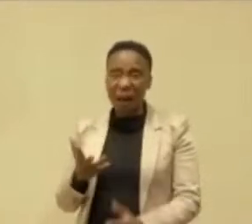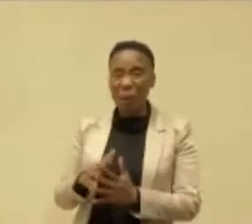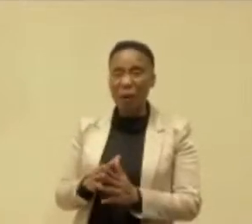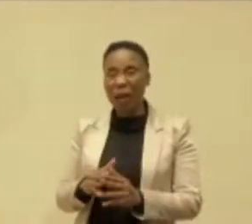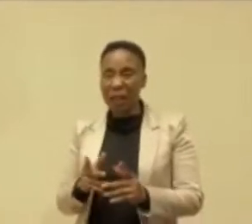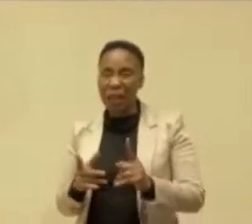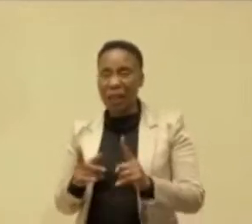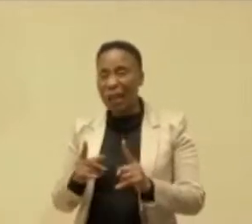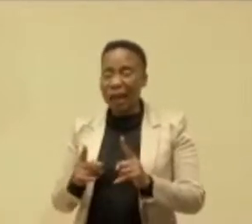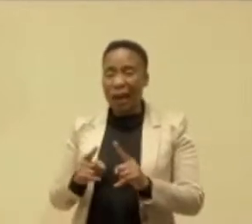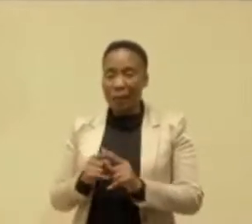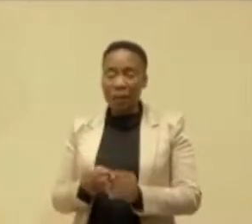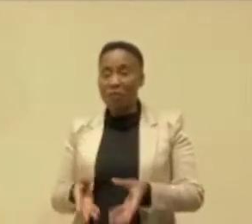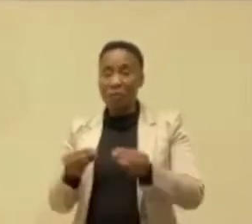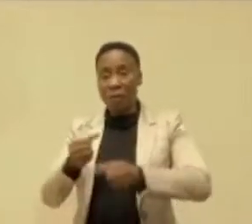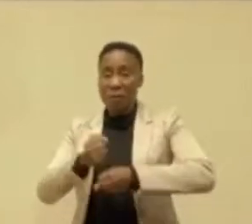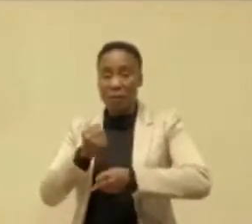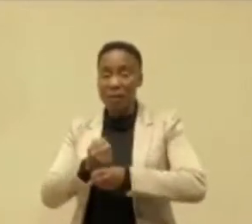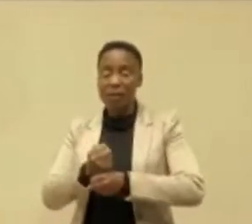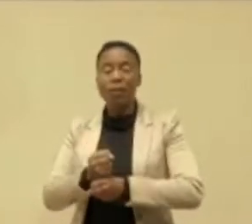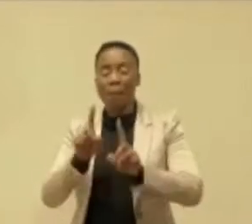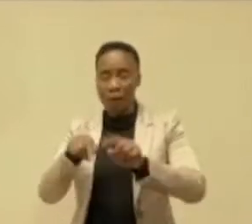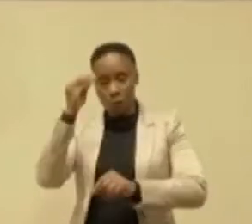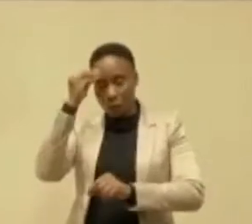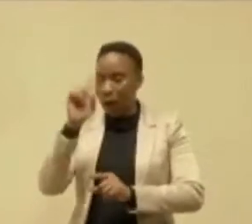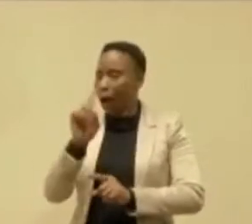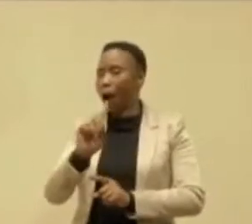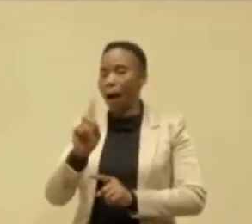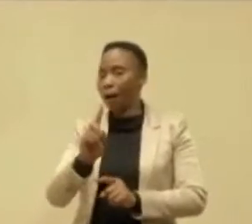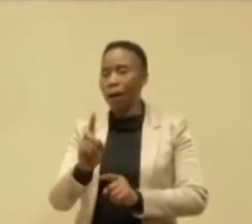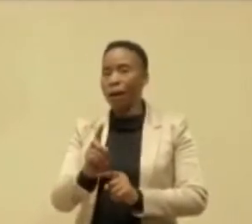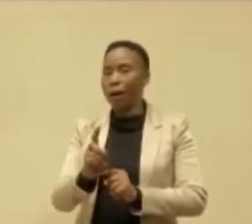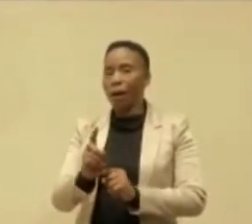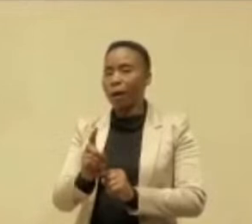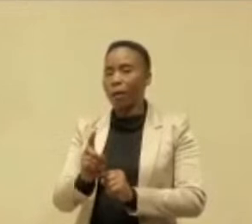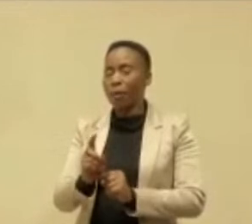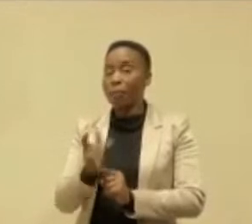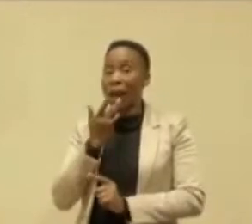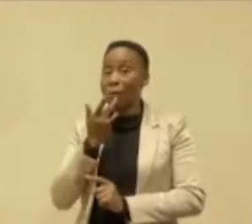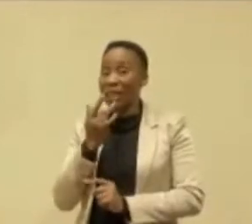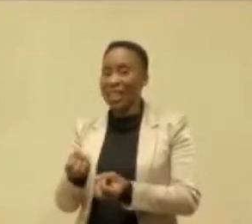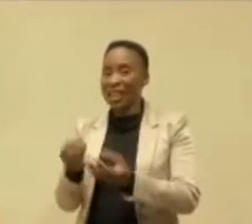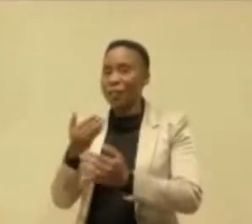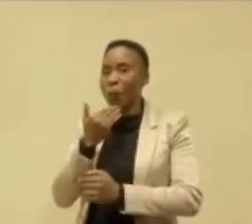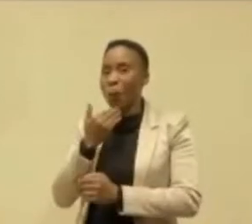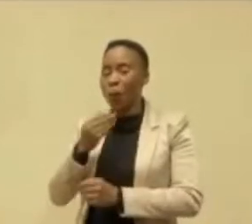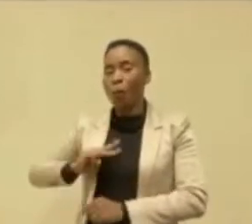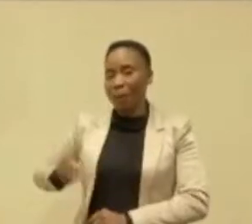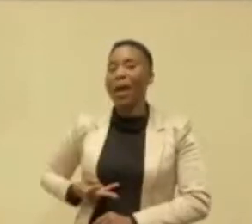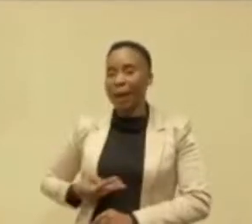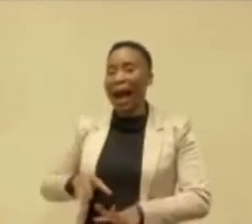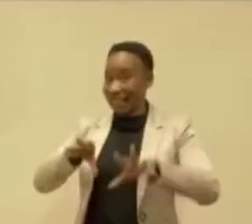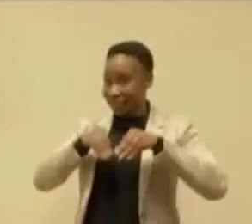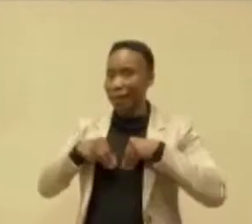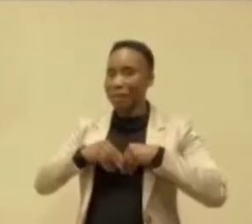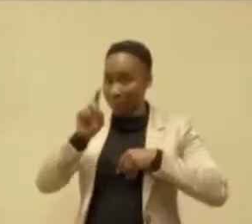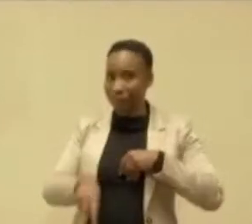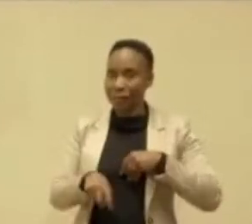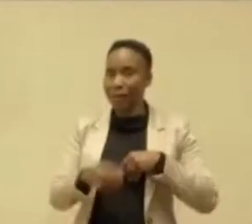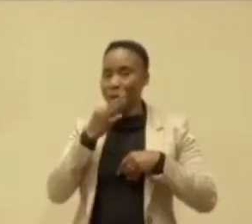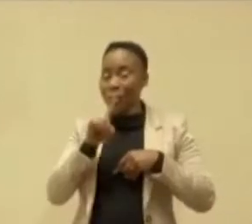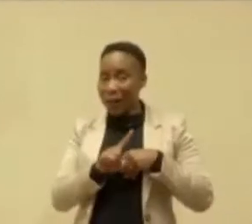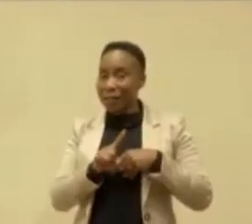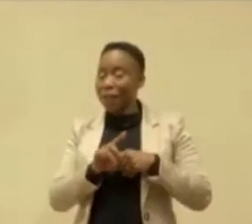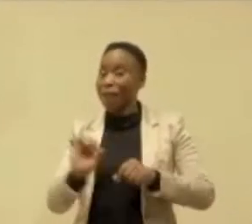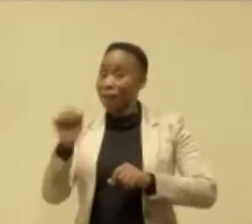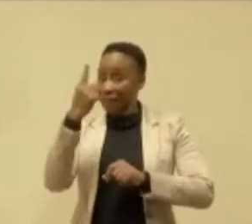they must know that priority is going to be given to women and they must accept that priority will